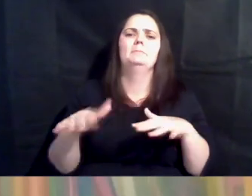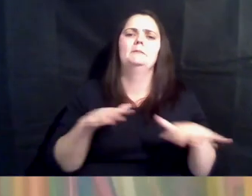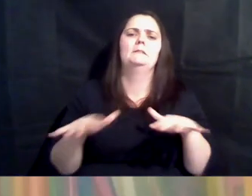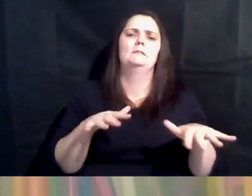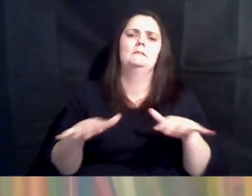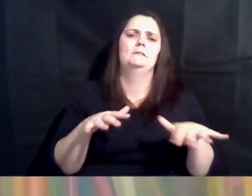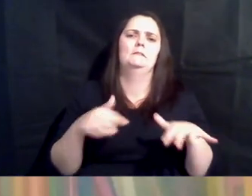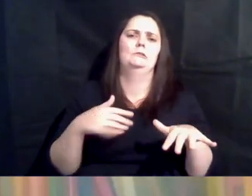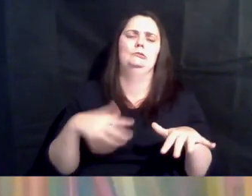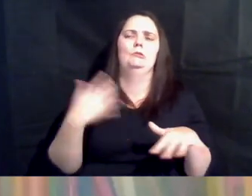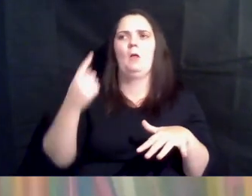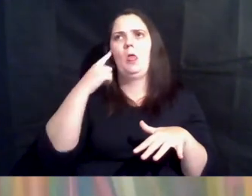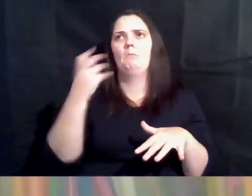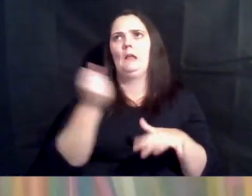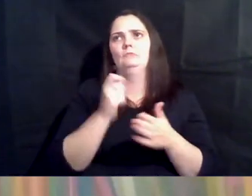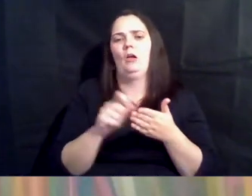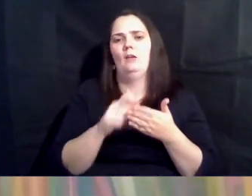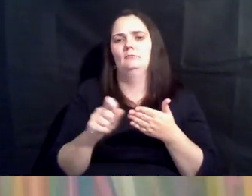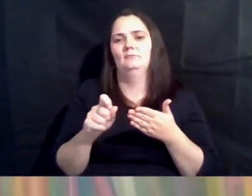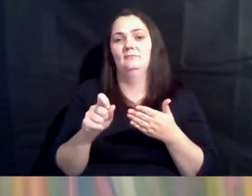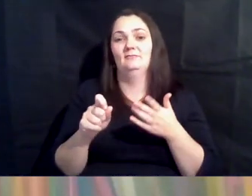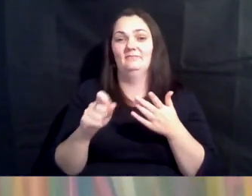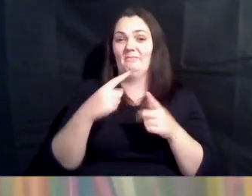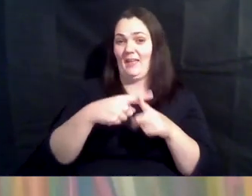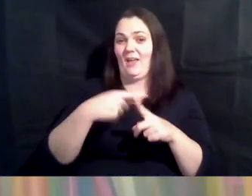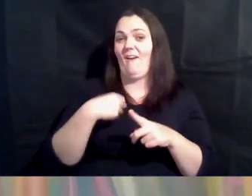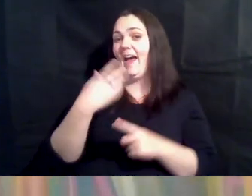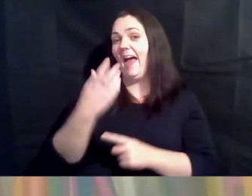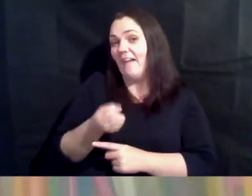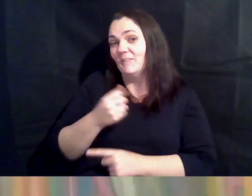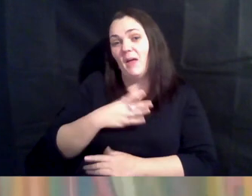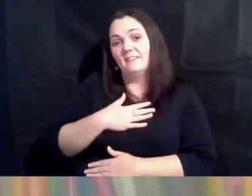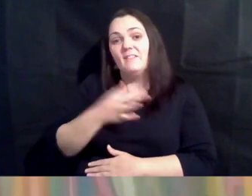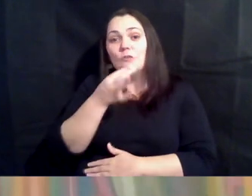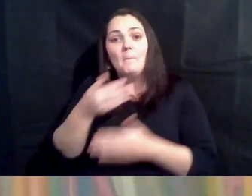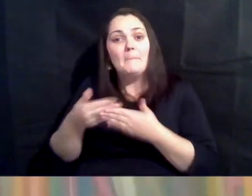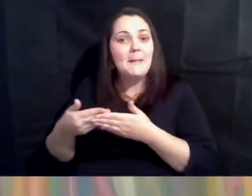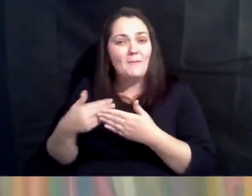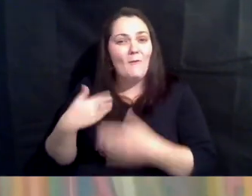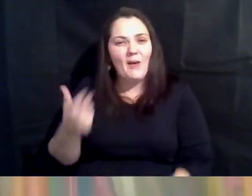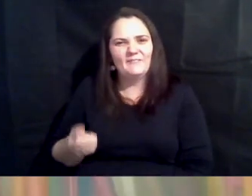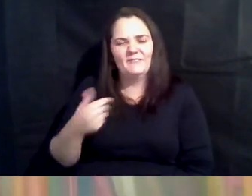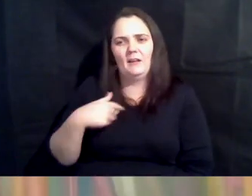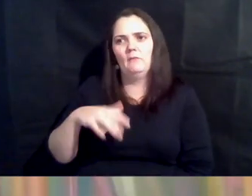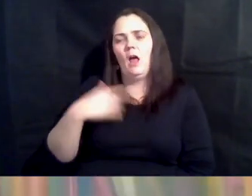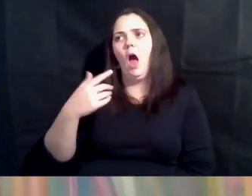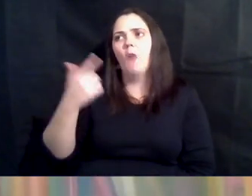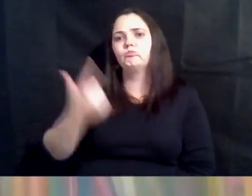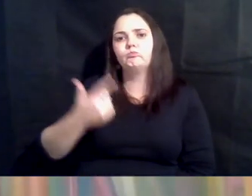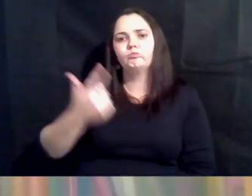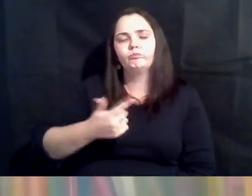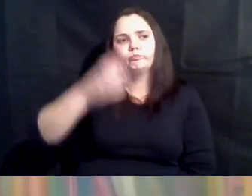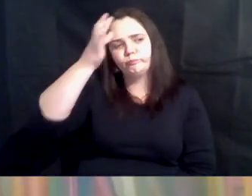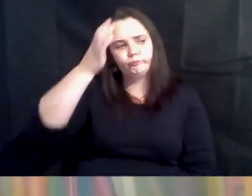writing anything down. I actually have a little baby, so sometimes I genuinely feel a little bit foggy. But again, just want to immortalize the